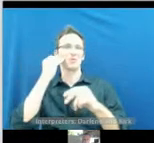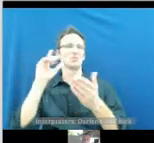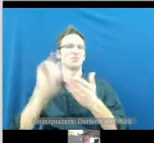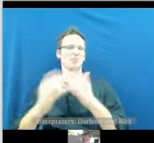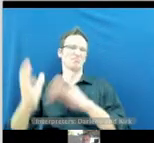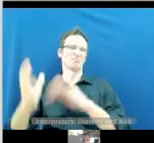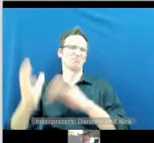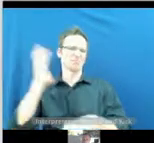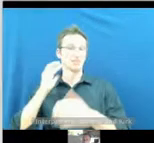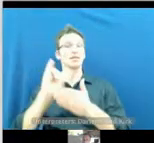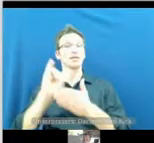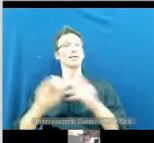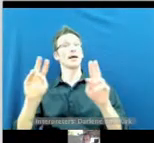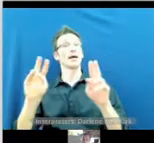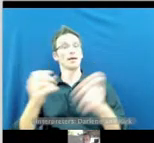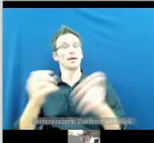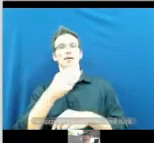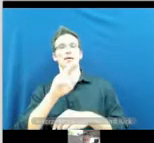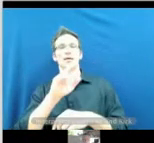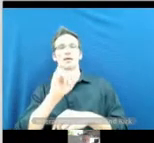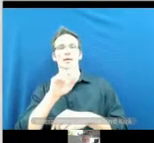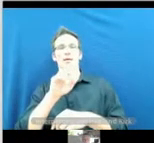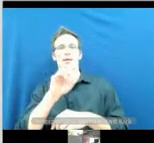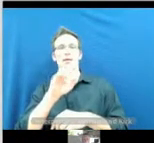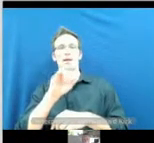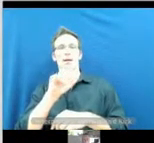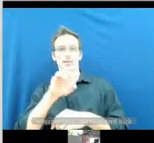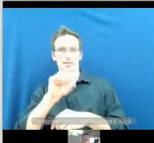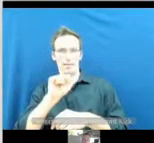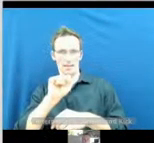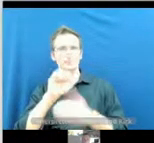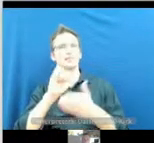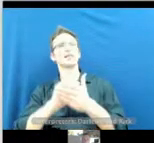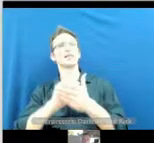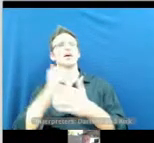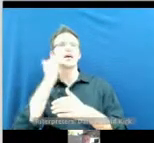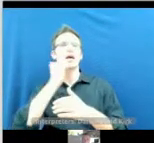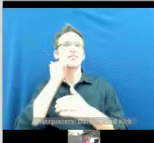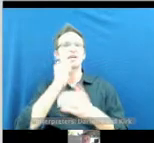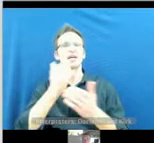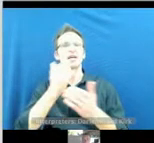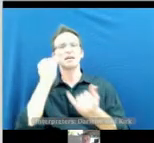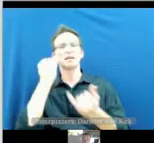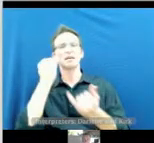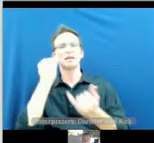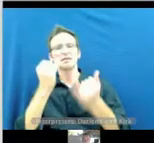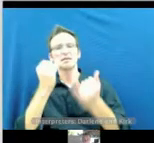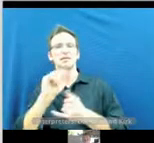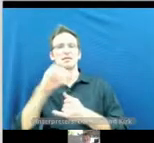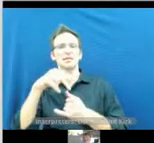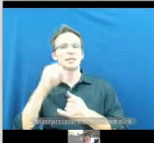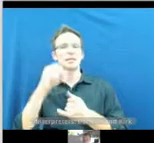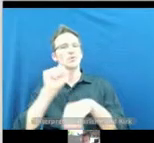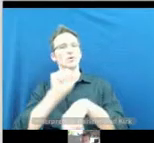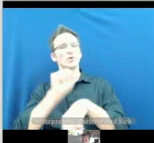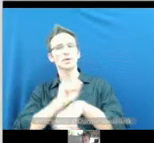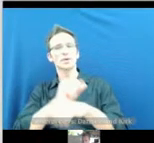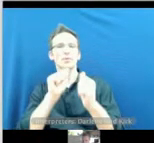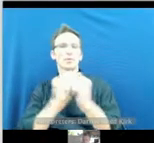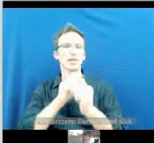Guidelines, Practical Tips for Working and Socializing with Deafblind People, written by Teresa Smith.